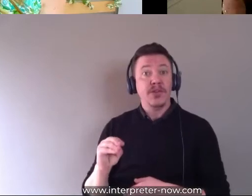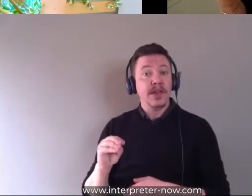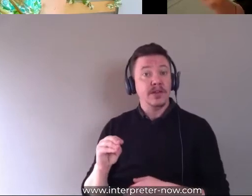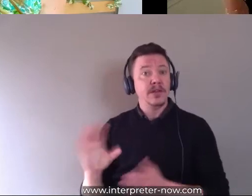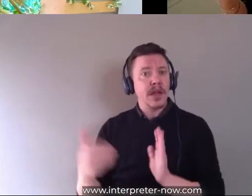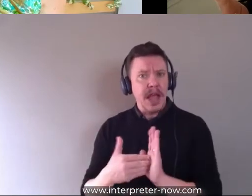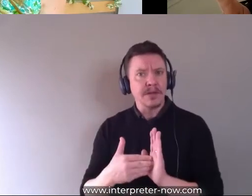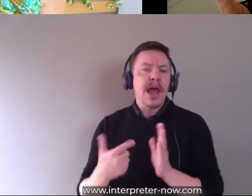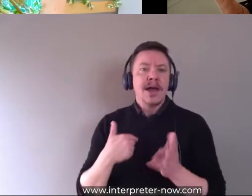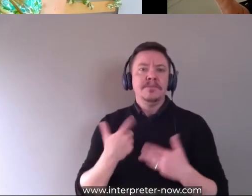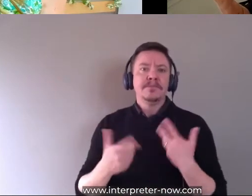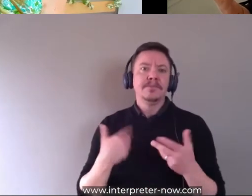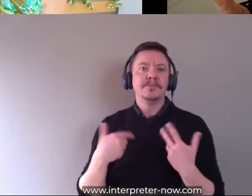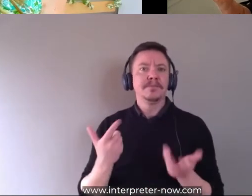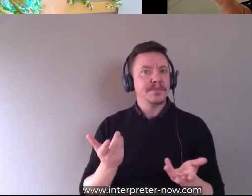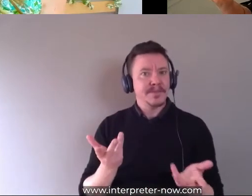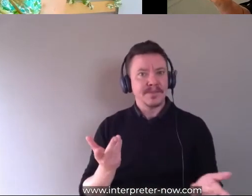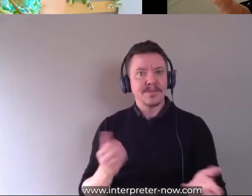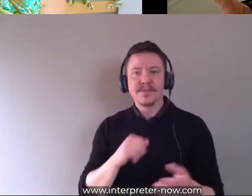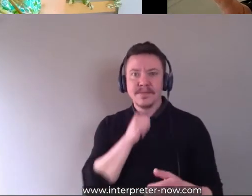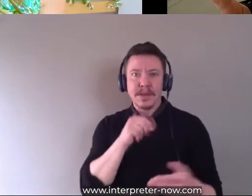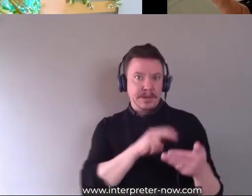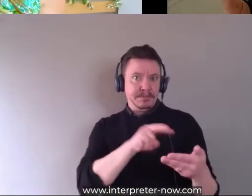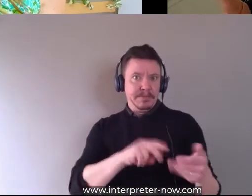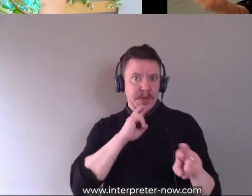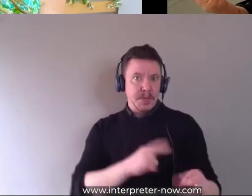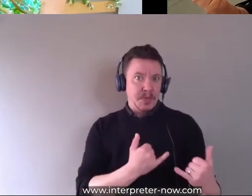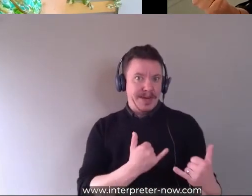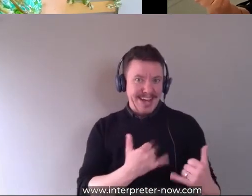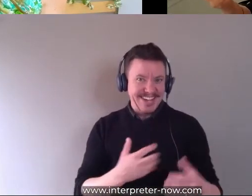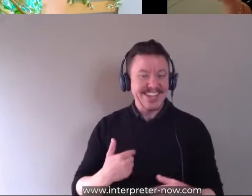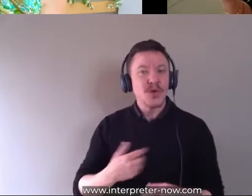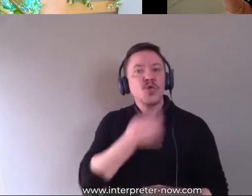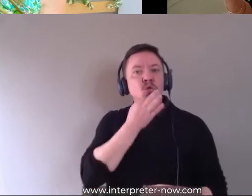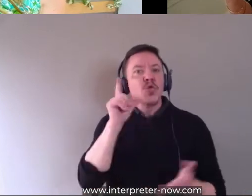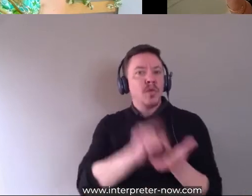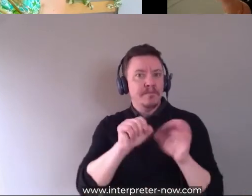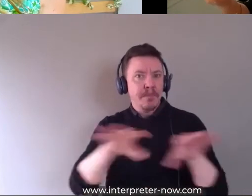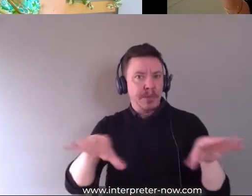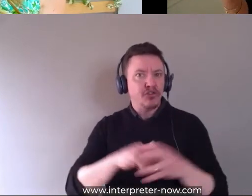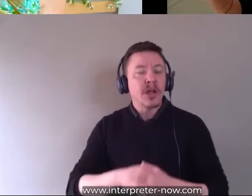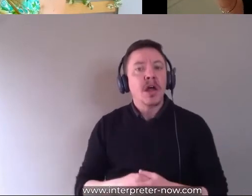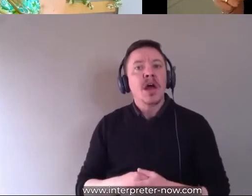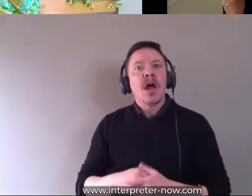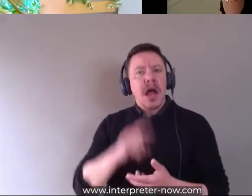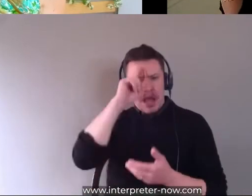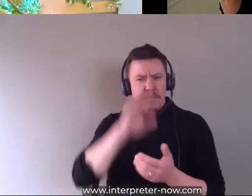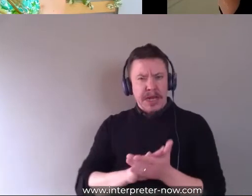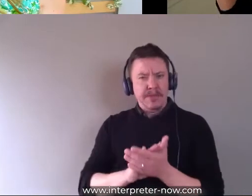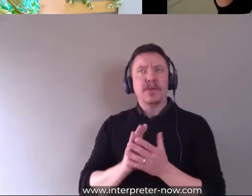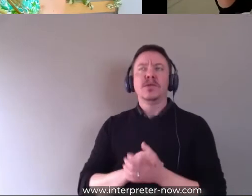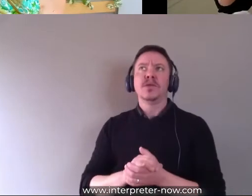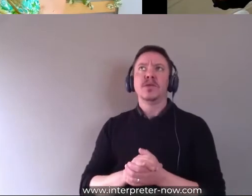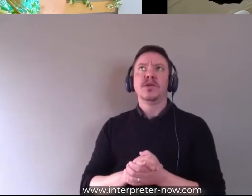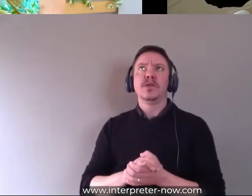Again, I'm not looking at my report right now as we speak. We will be publishing it, but I believe that of the people who are